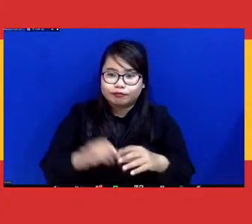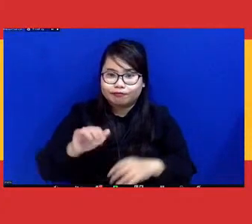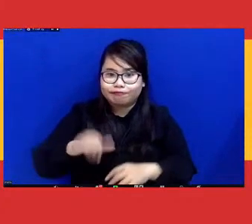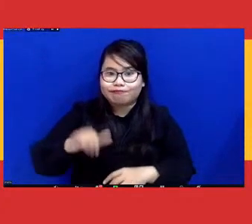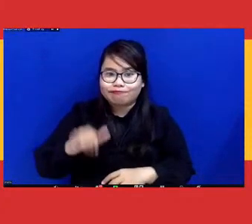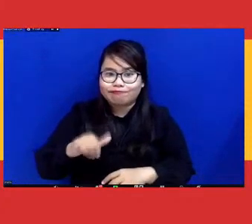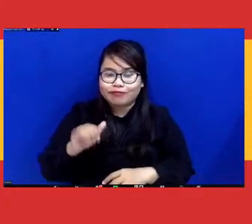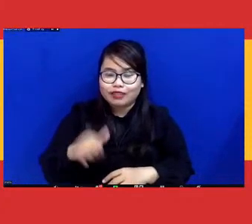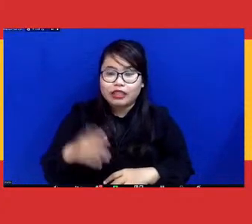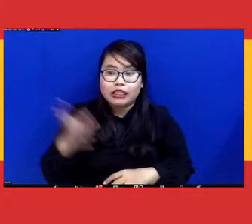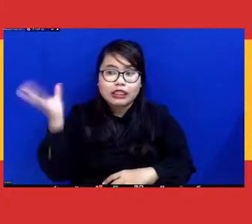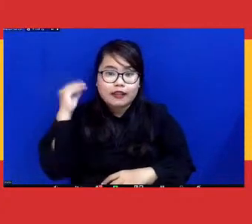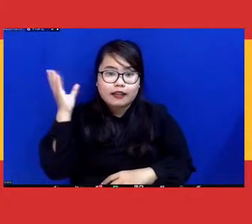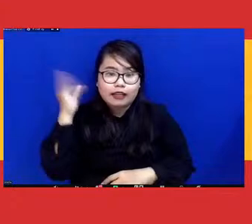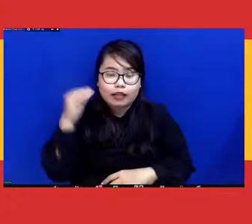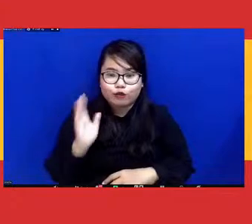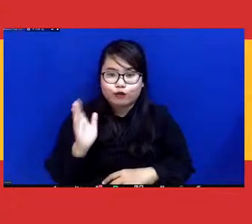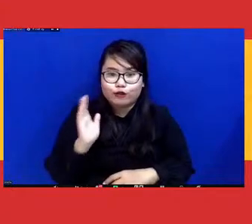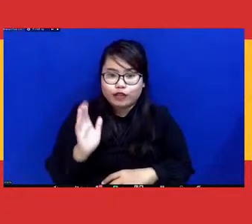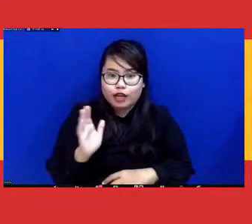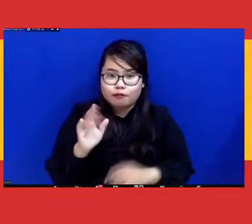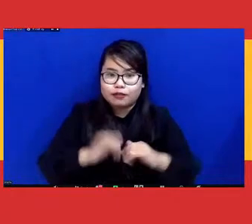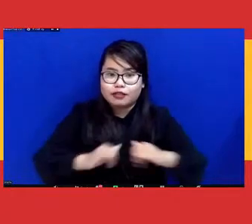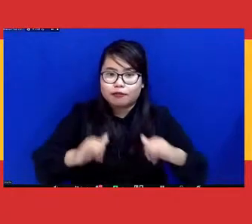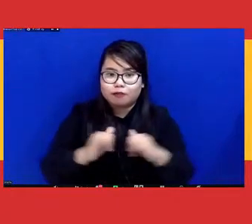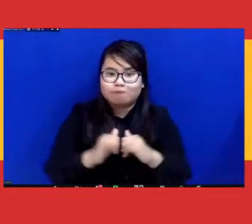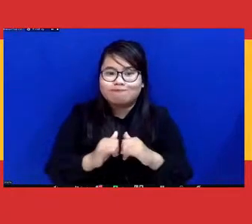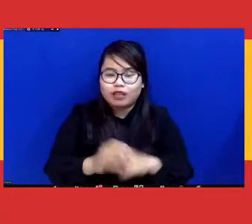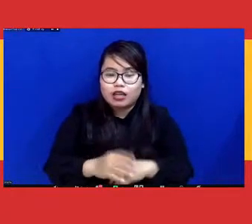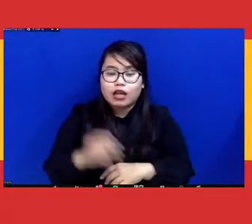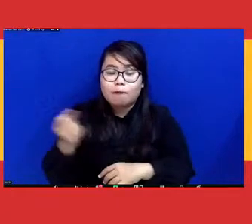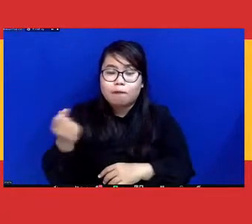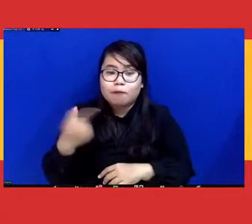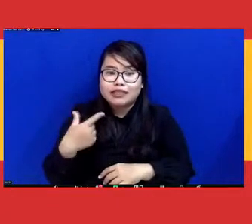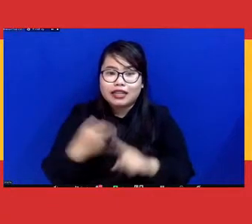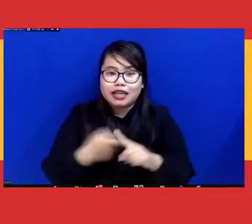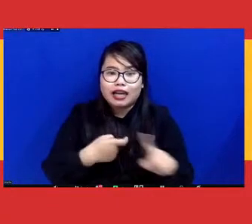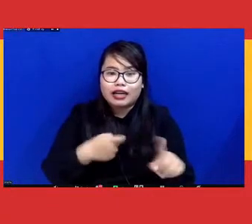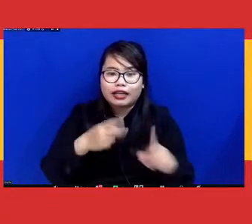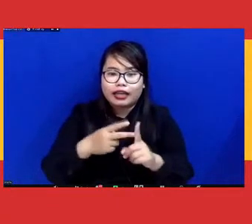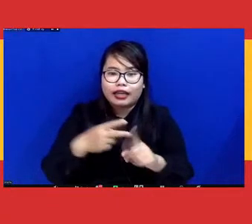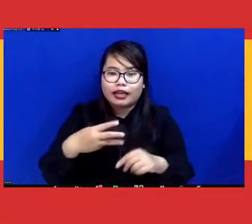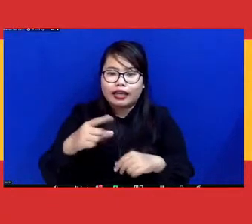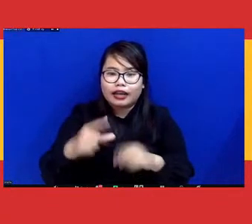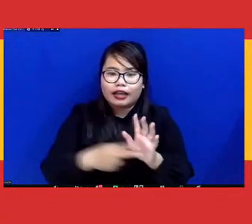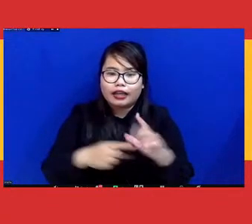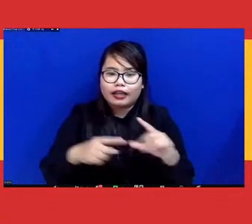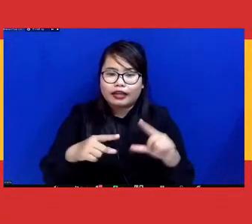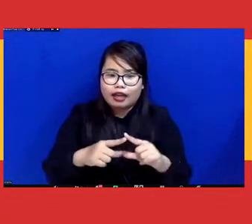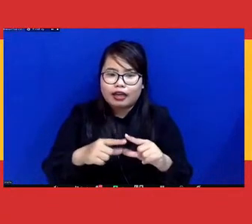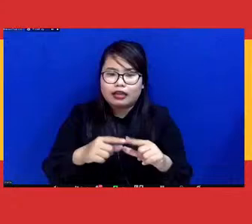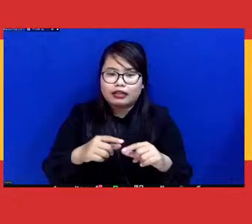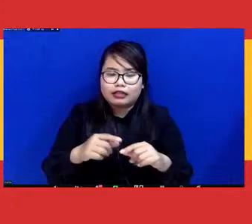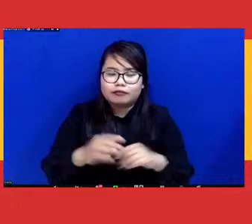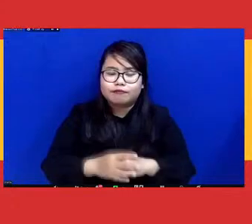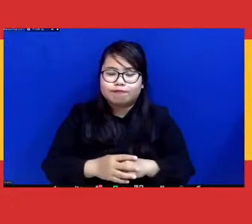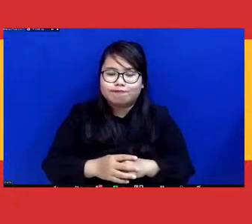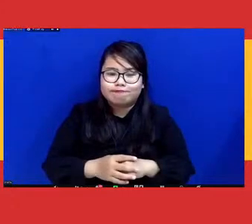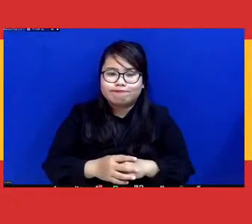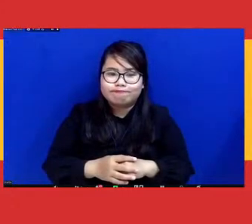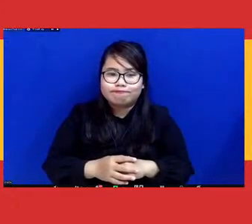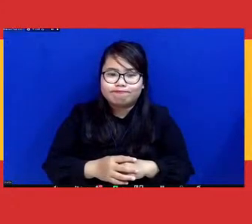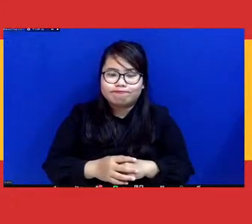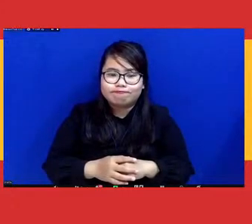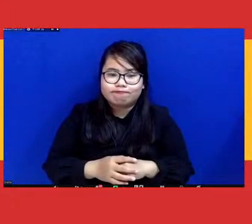Telah kita dengarkan bersama-sama pesan dari Helena Olson, Senior Program Officer